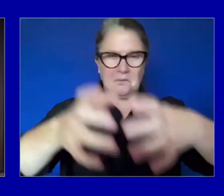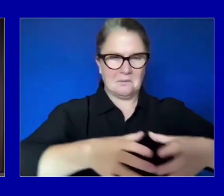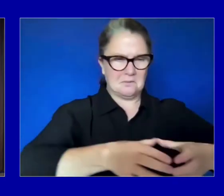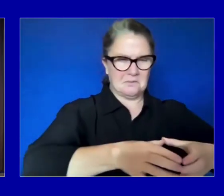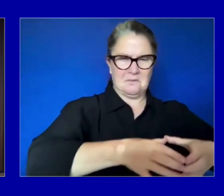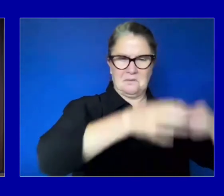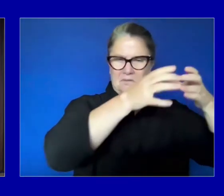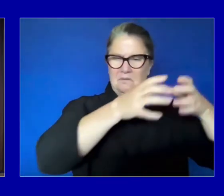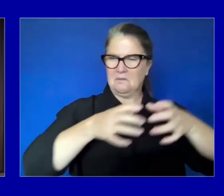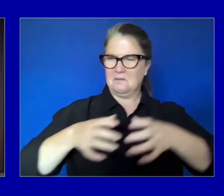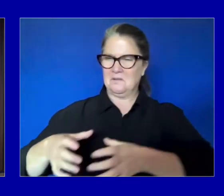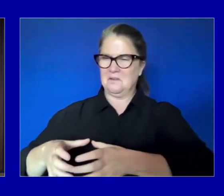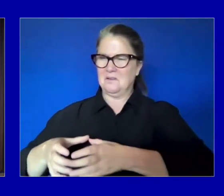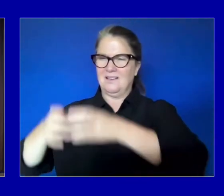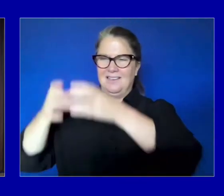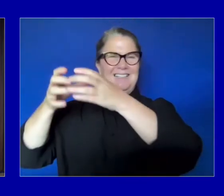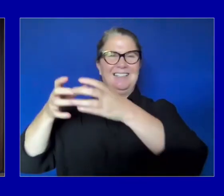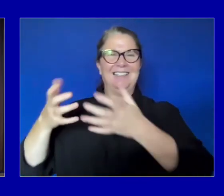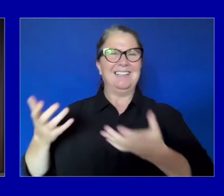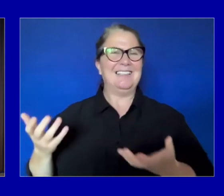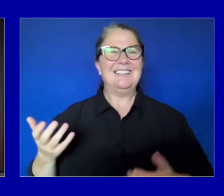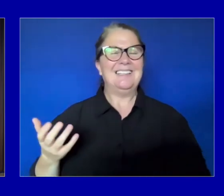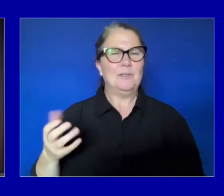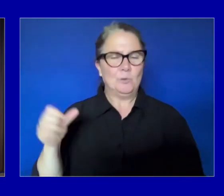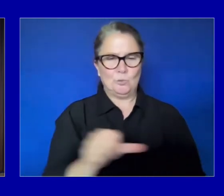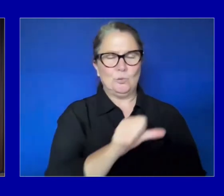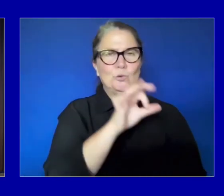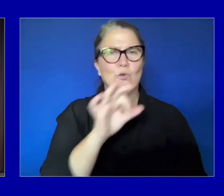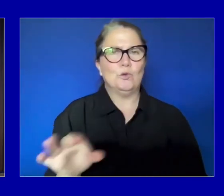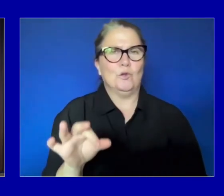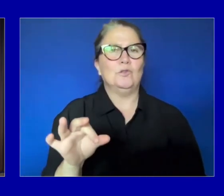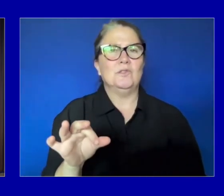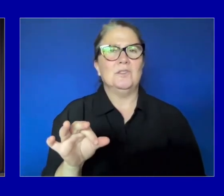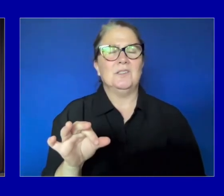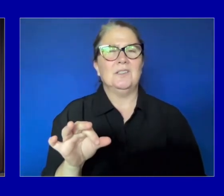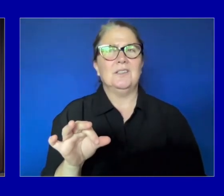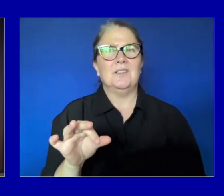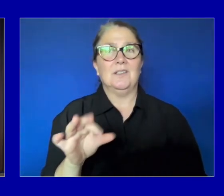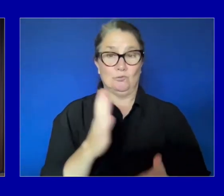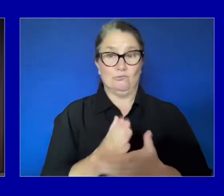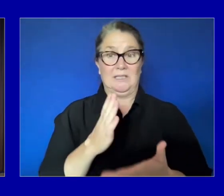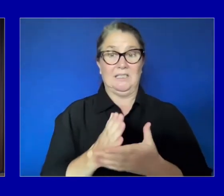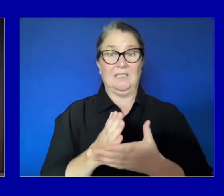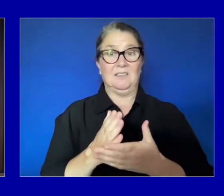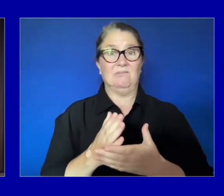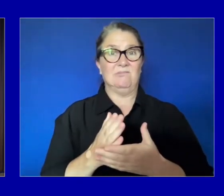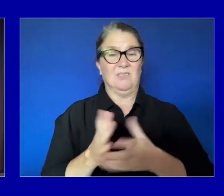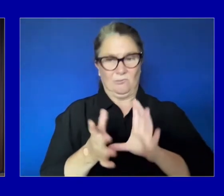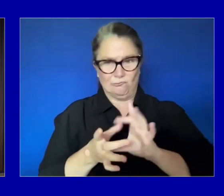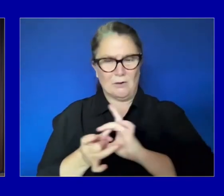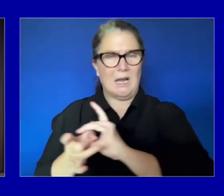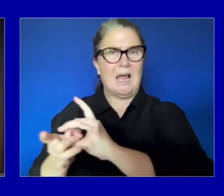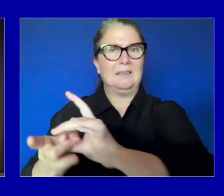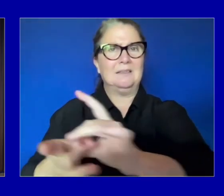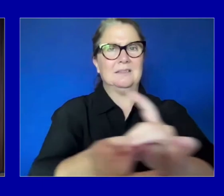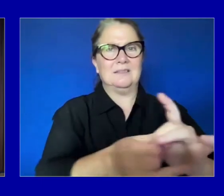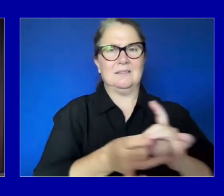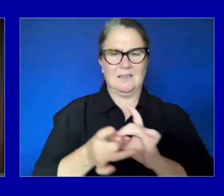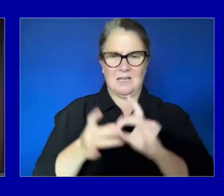off and it's different people that you deal with, but really it's part of this, this whole cycle. Um, and that the, the